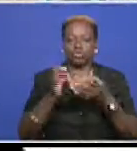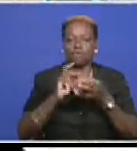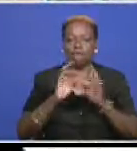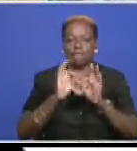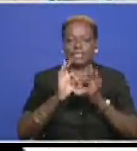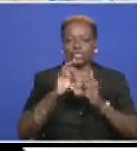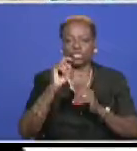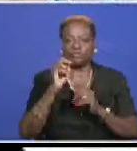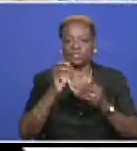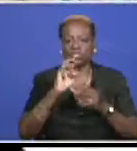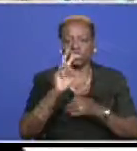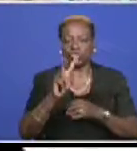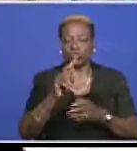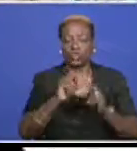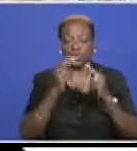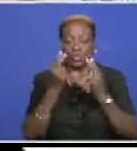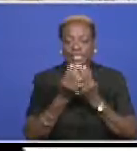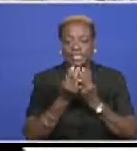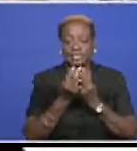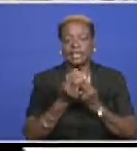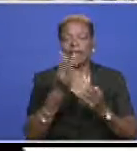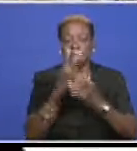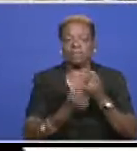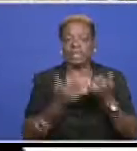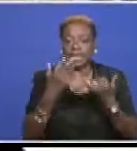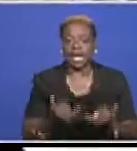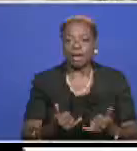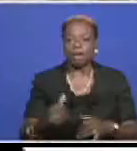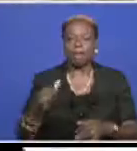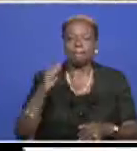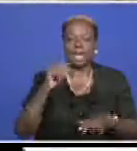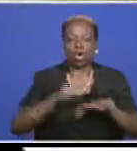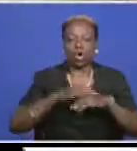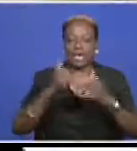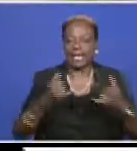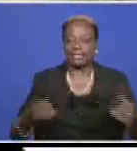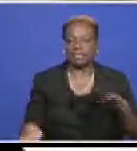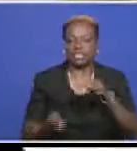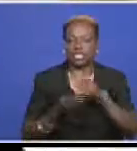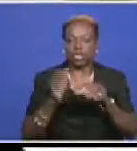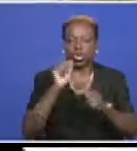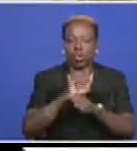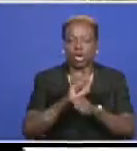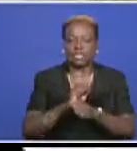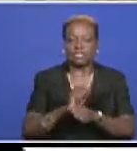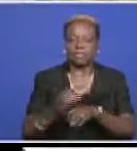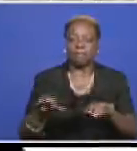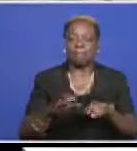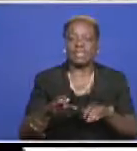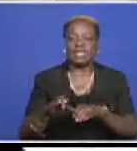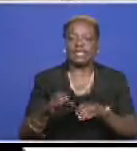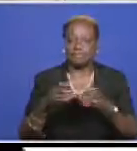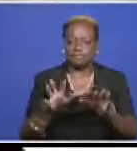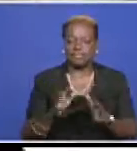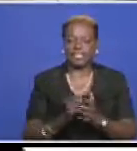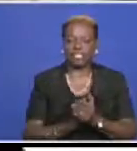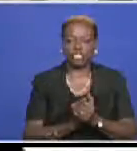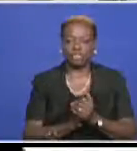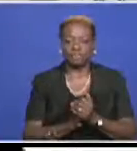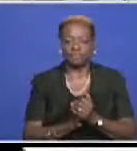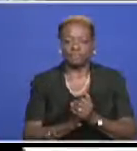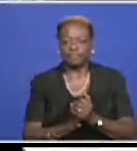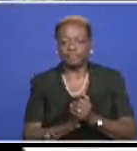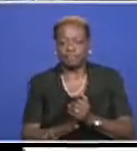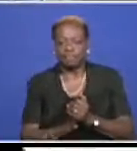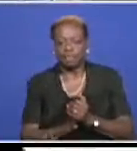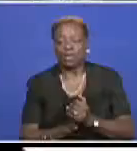capacity. Both of those units are already back online, but there's some additional work to be done in order to get them up to full power.